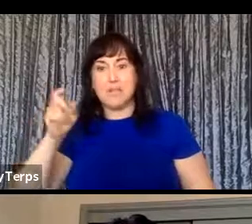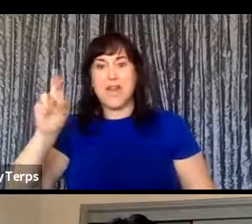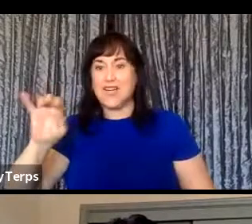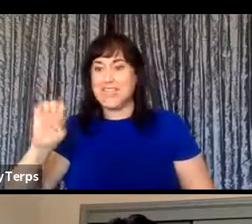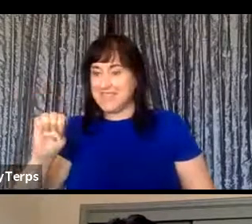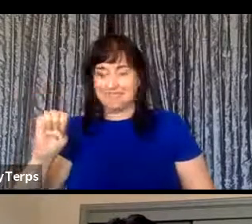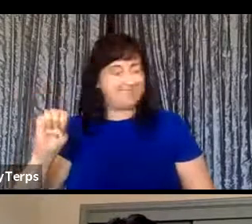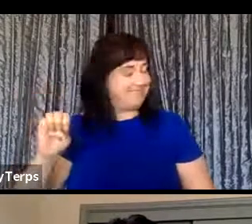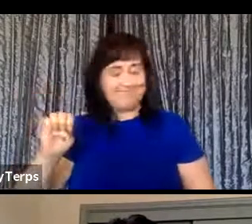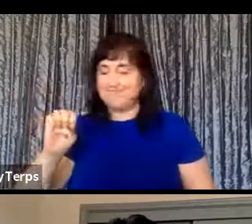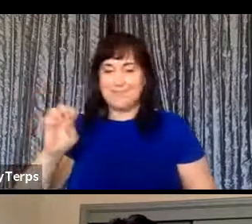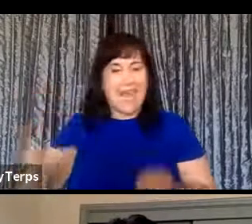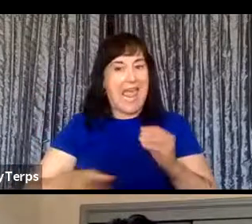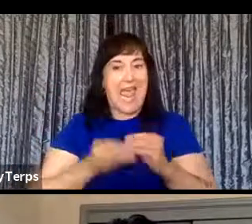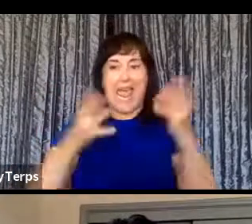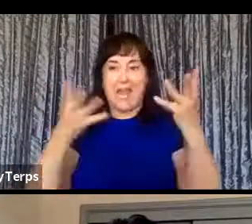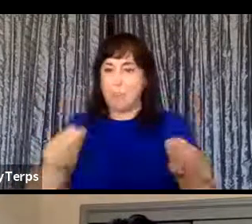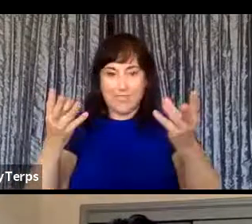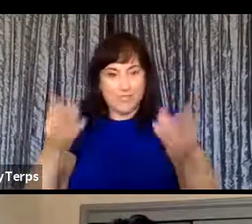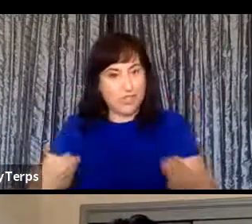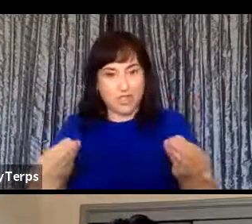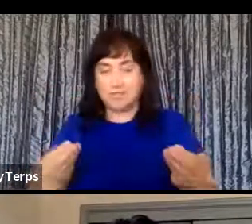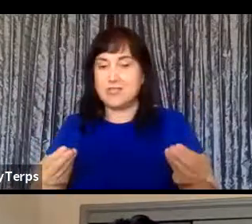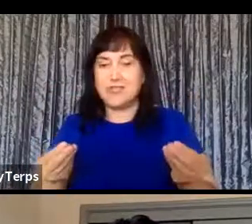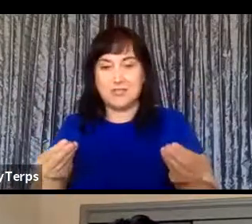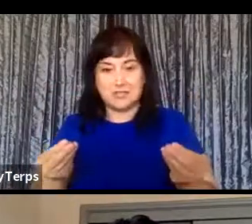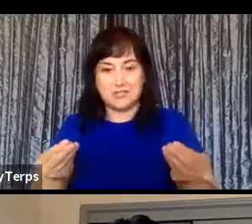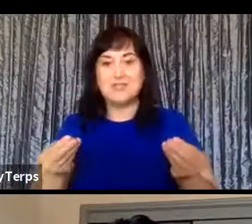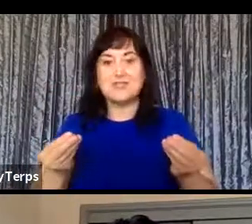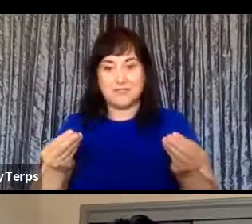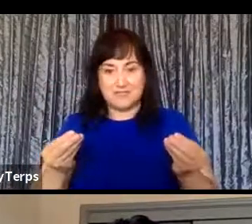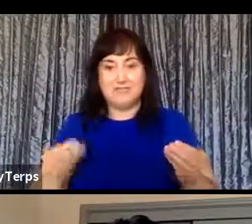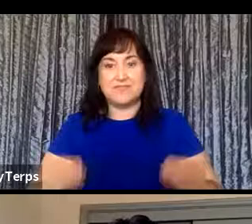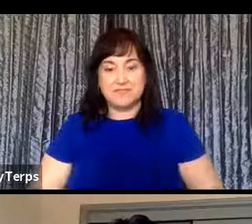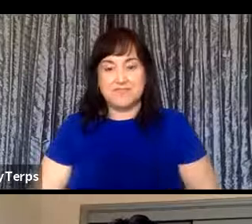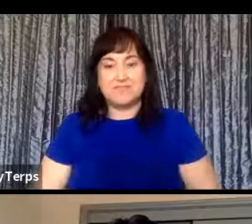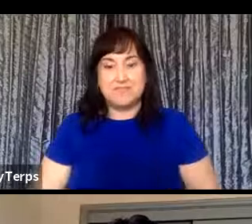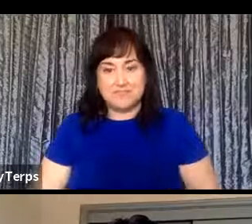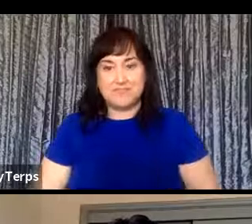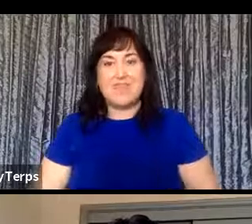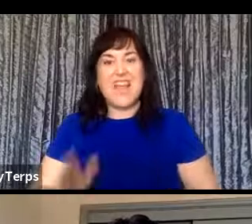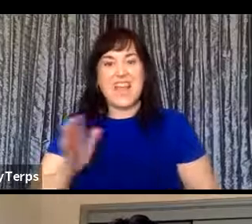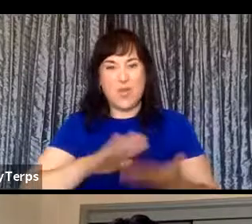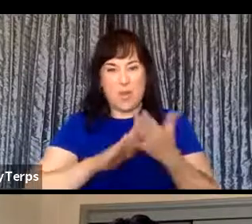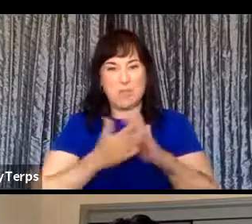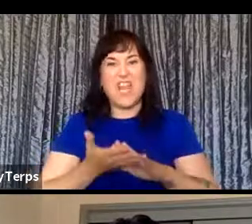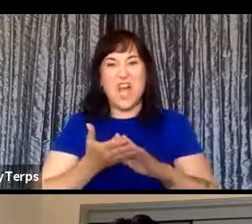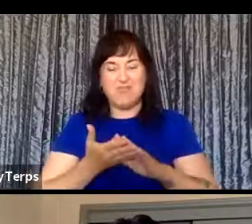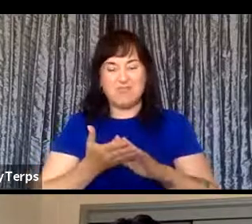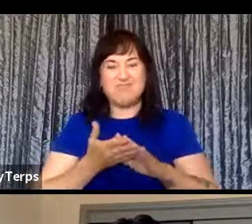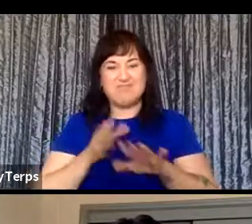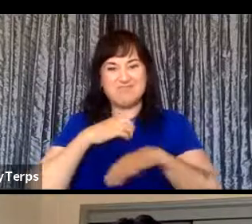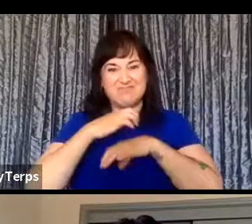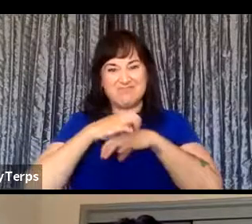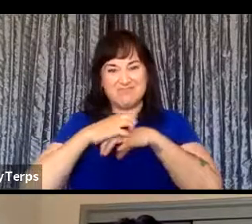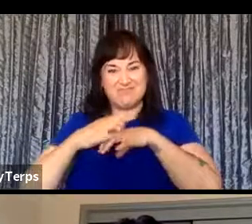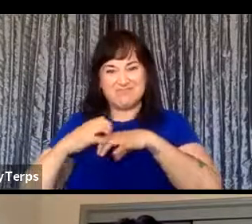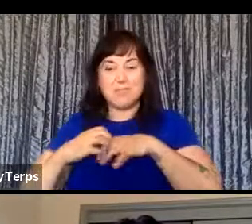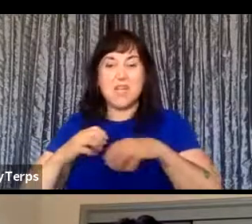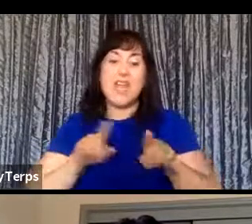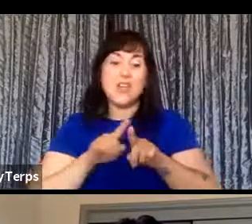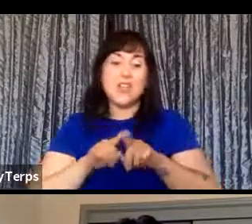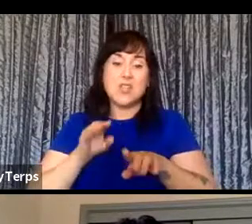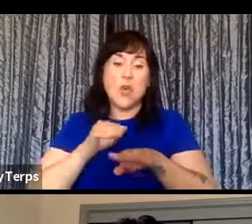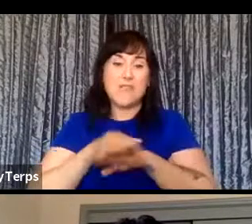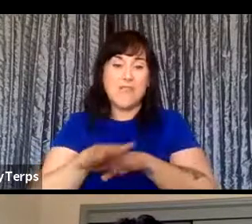moisture in there. Okay, so it's going to literally get that moisture into the chocolate, and it will get a little bit granular, and it will also affect the shelf life.